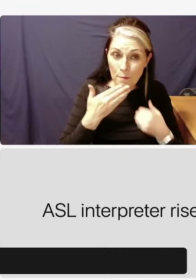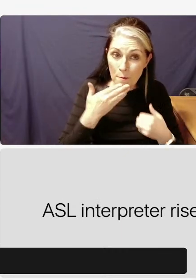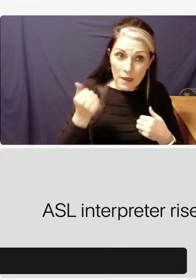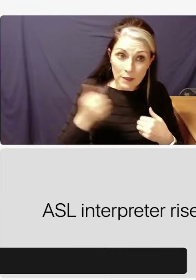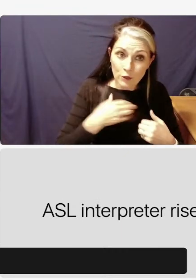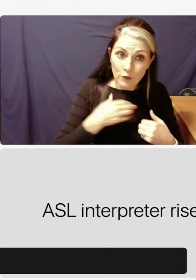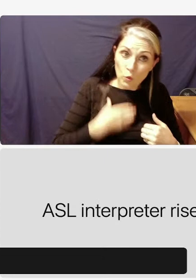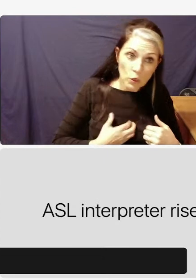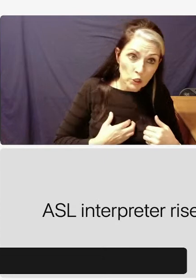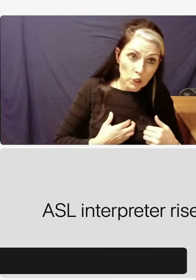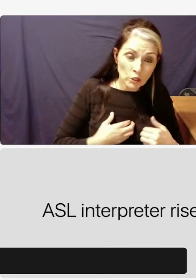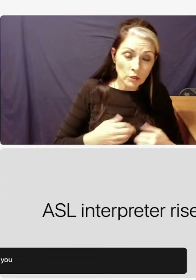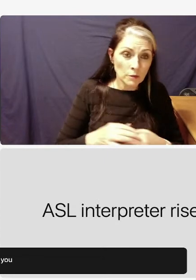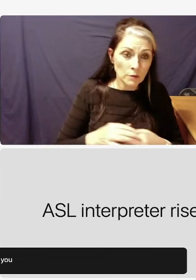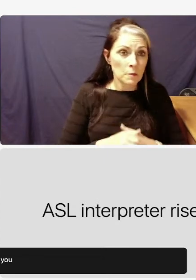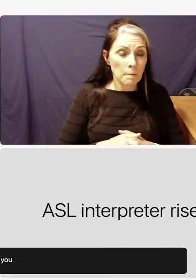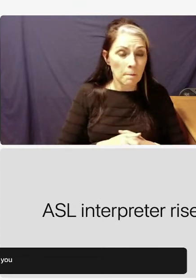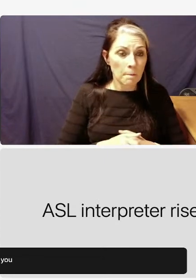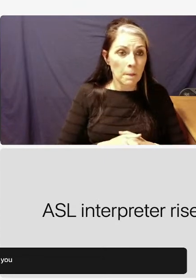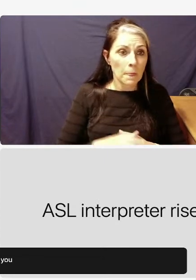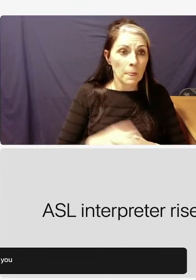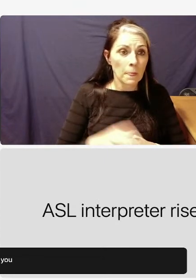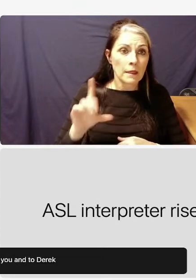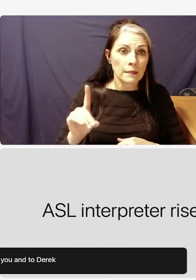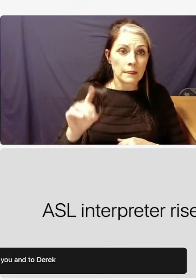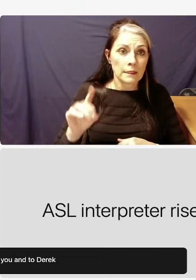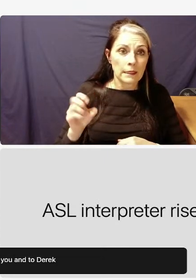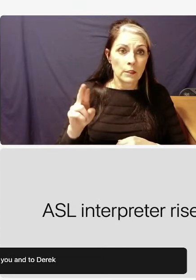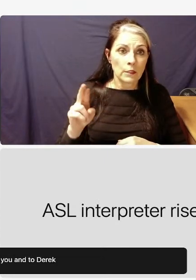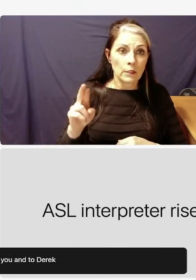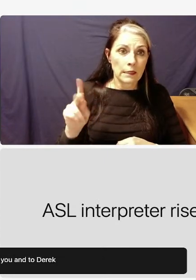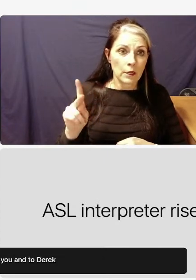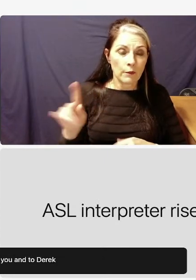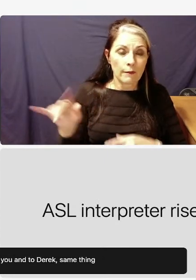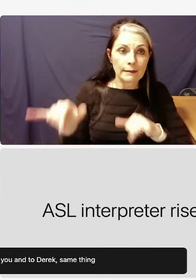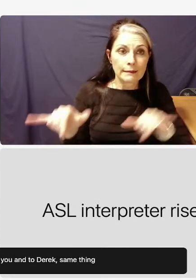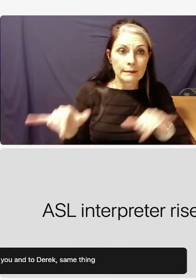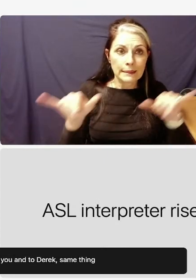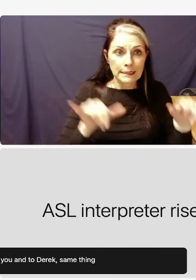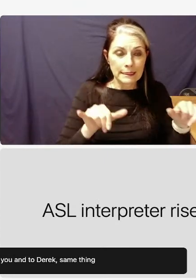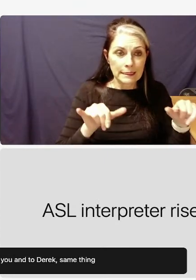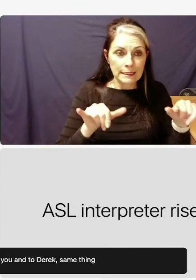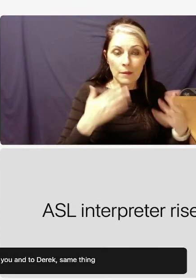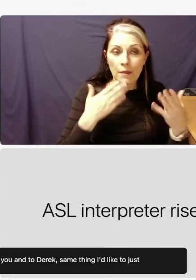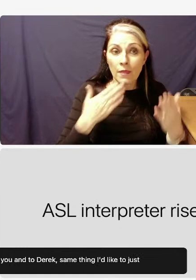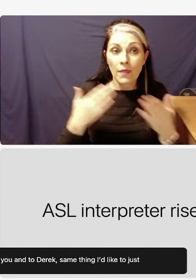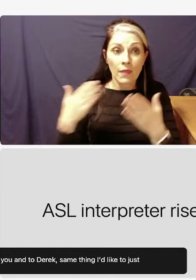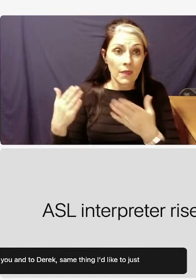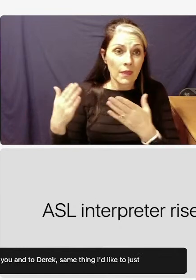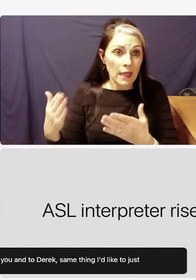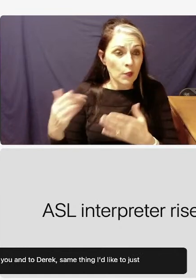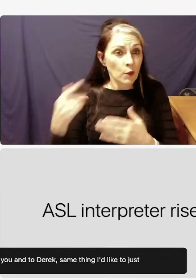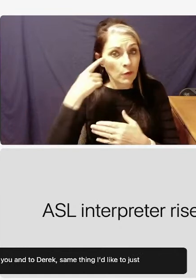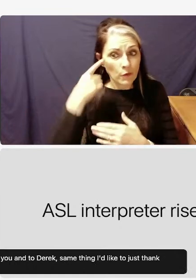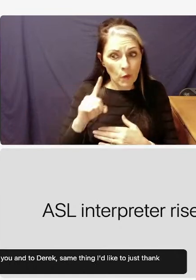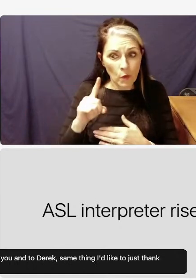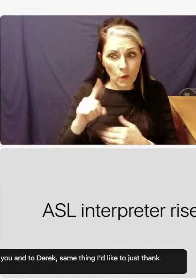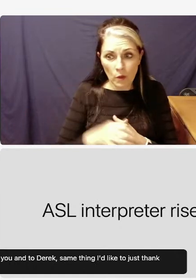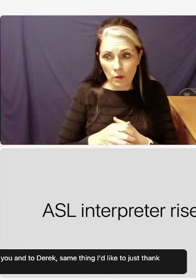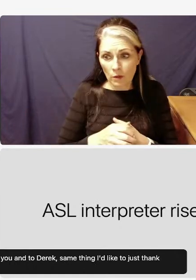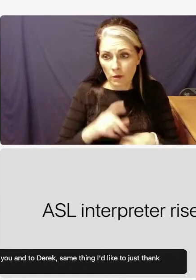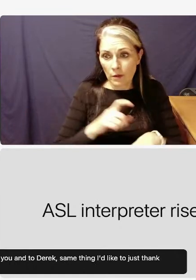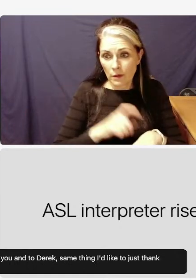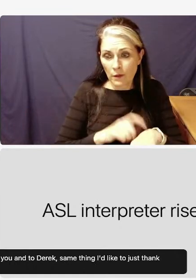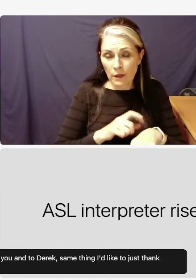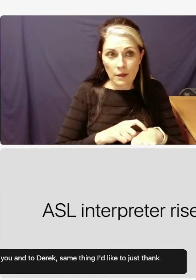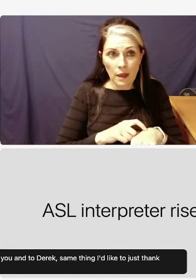you and to derek same thing i'd like to just thank you for the time that